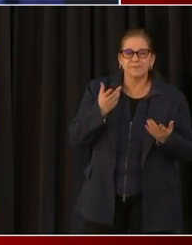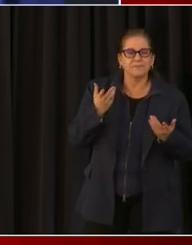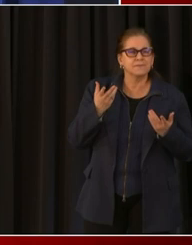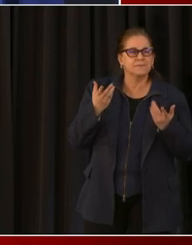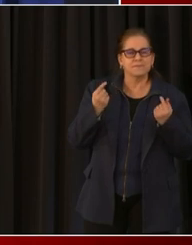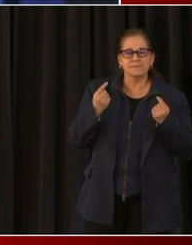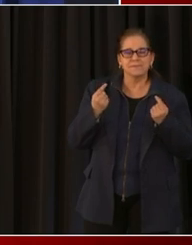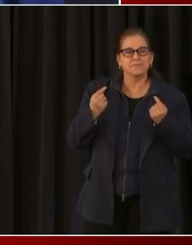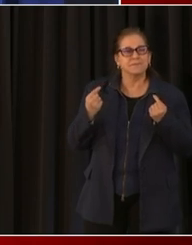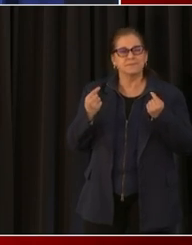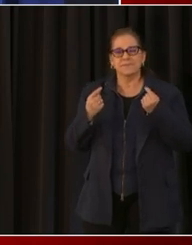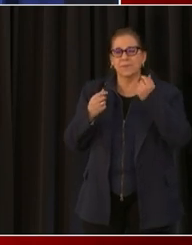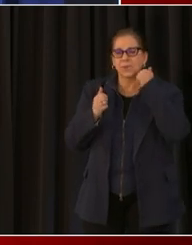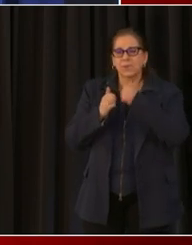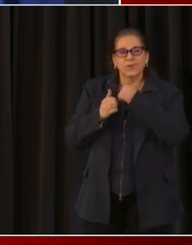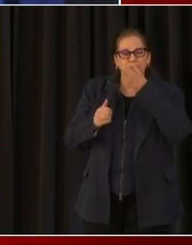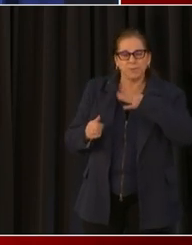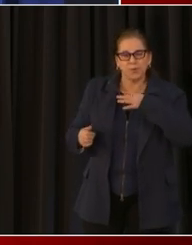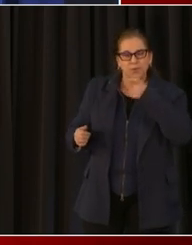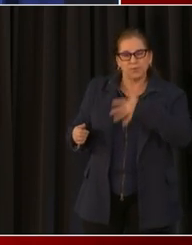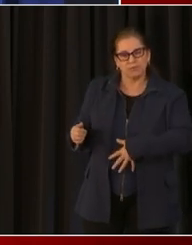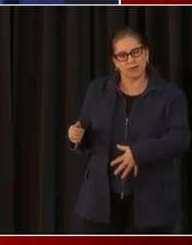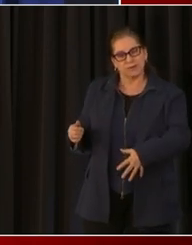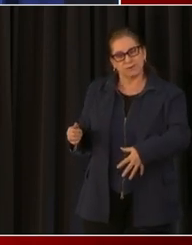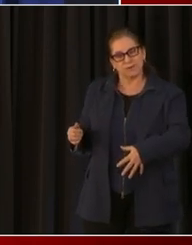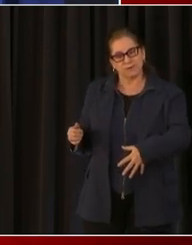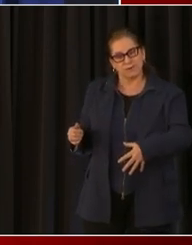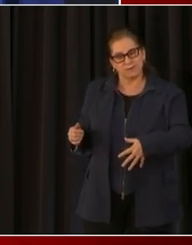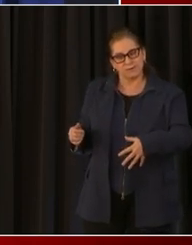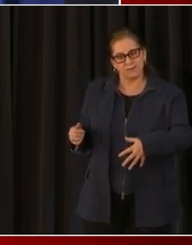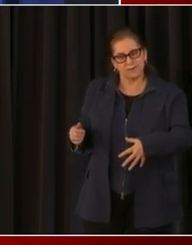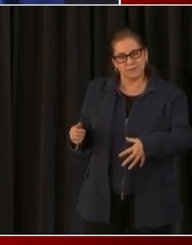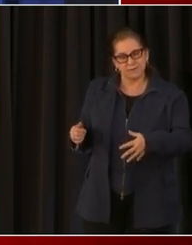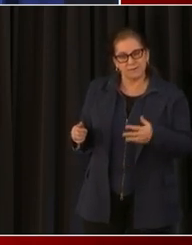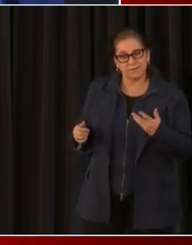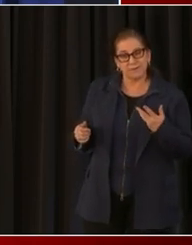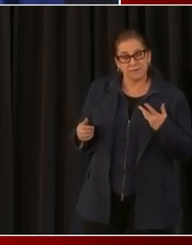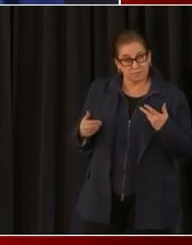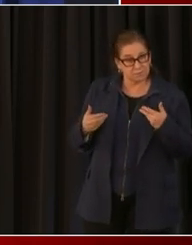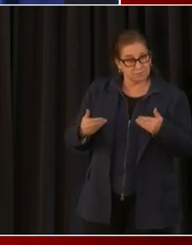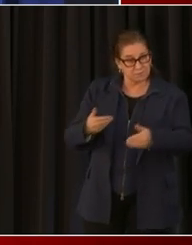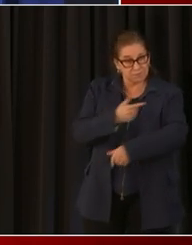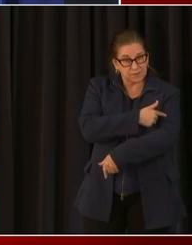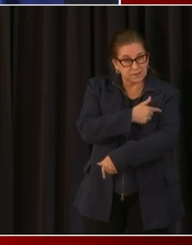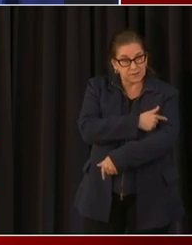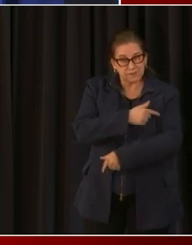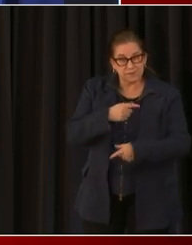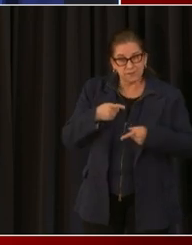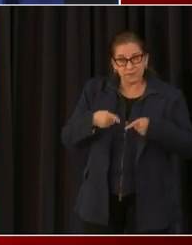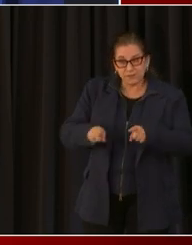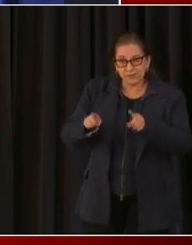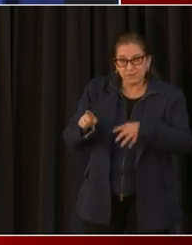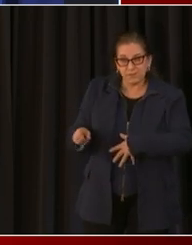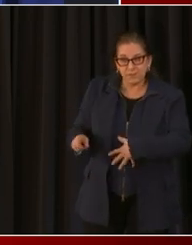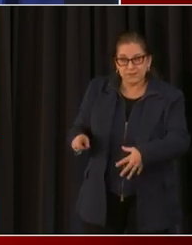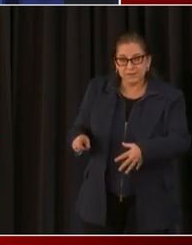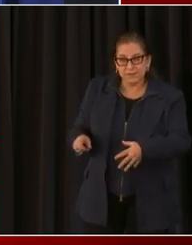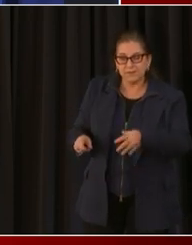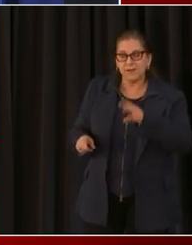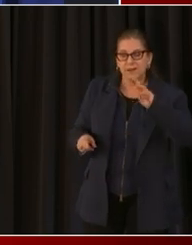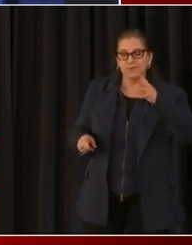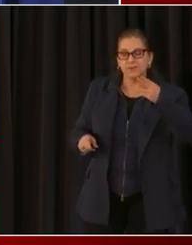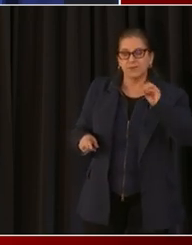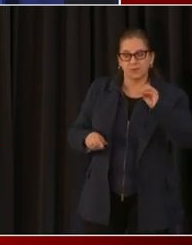there right now for pregnant women and current recommendations on vaccination during pregnancy from the World Health